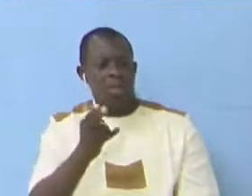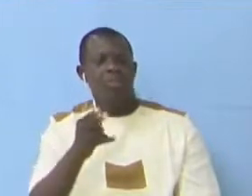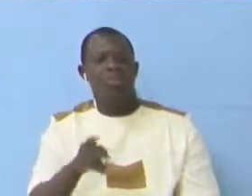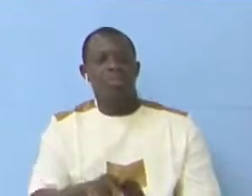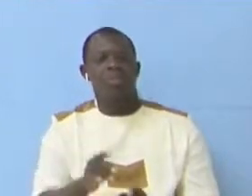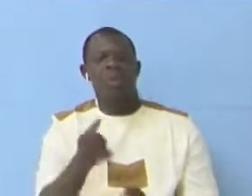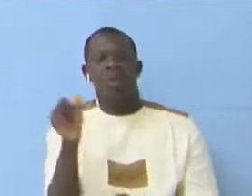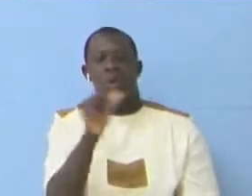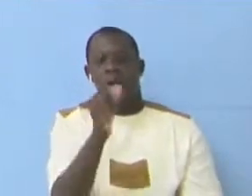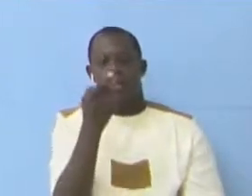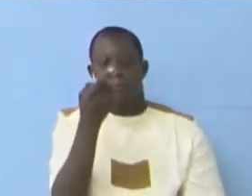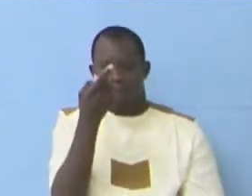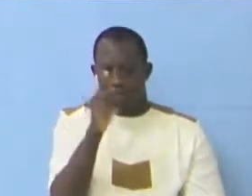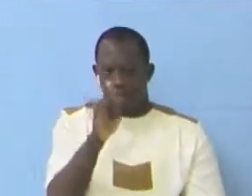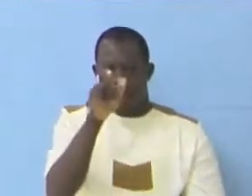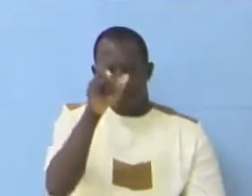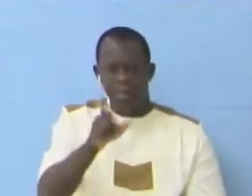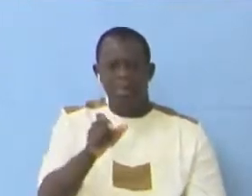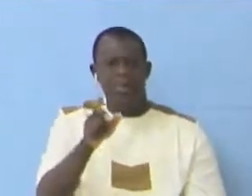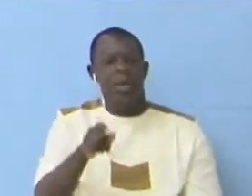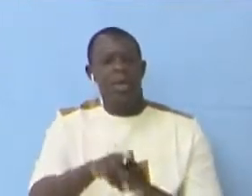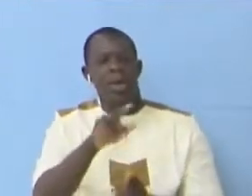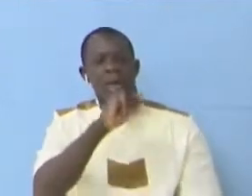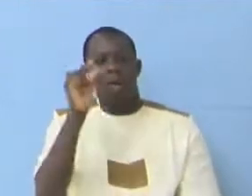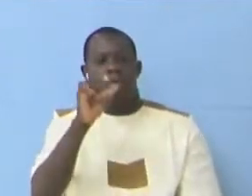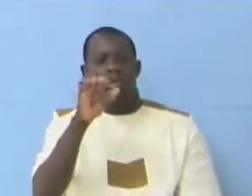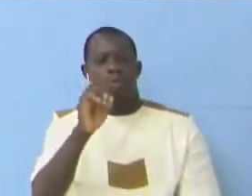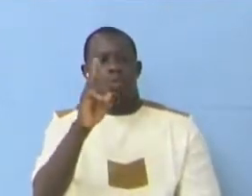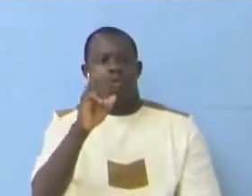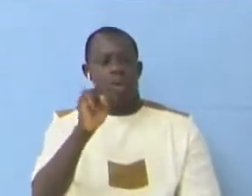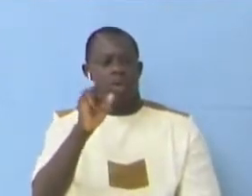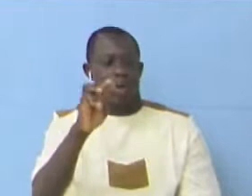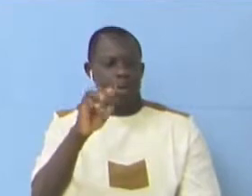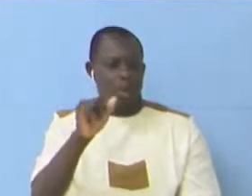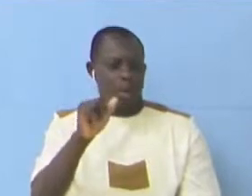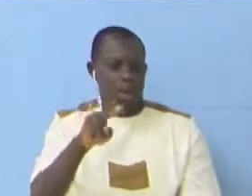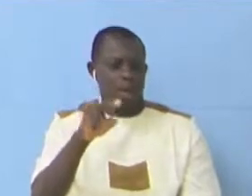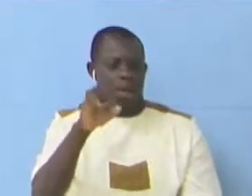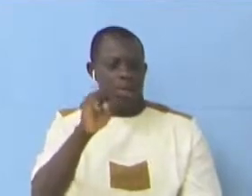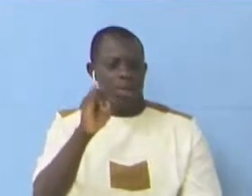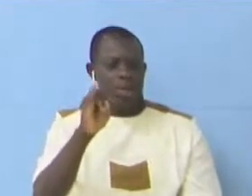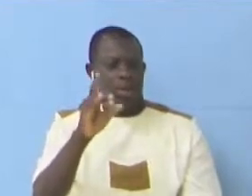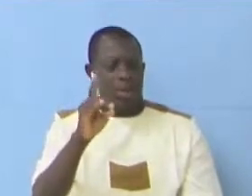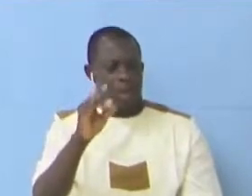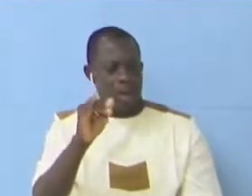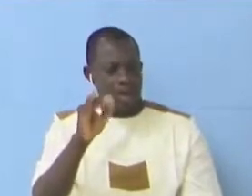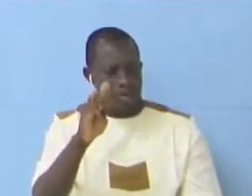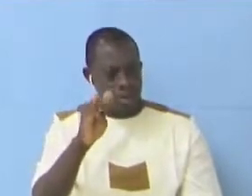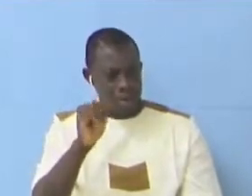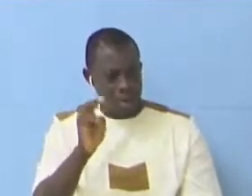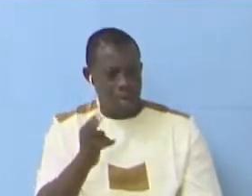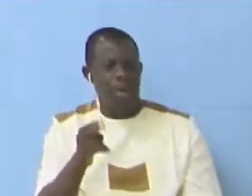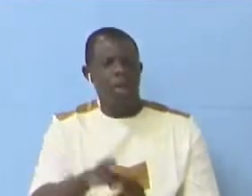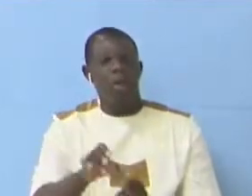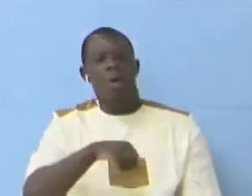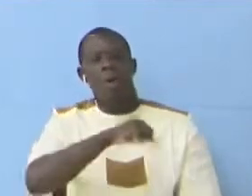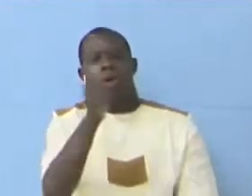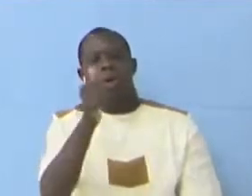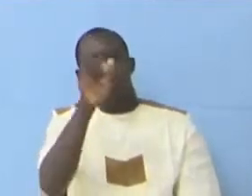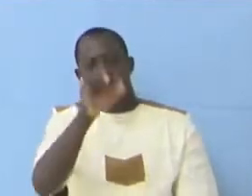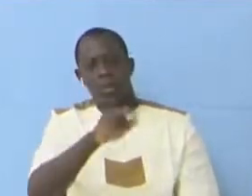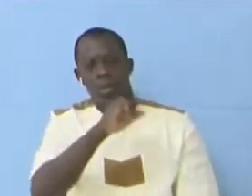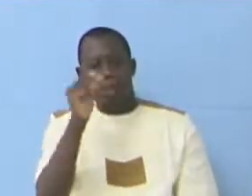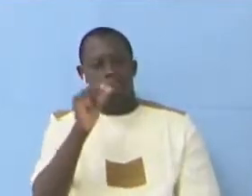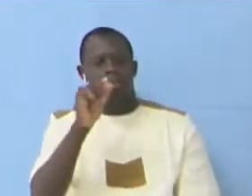First Class Constable Usman Sidibe, First Class Constable Usman Sidibe, Corporal Basiru Gassama, Corporal